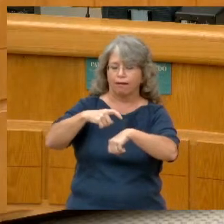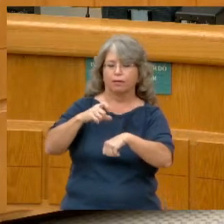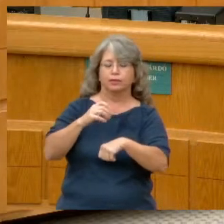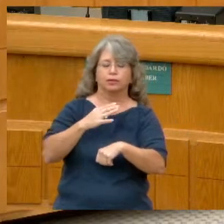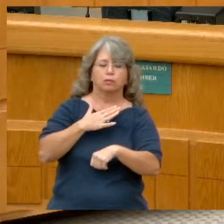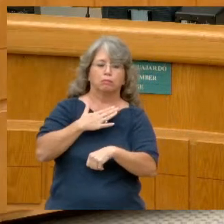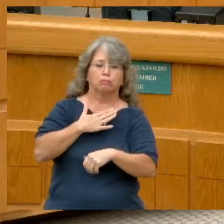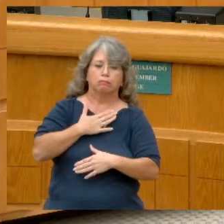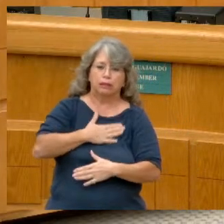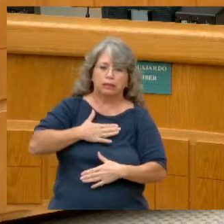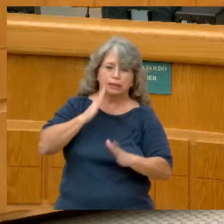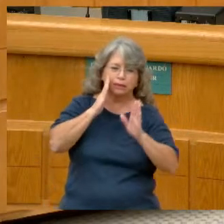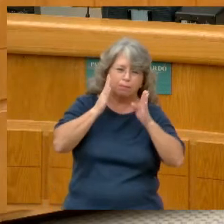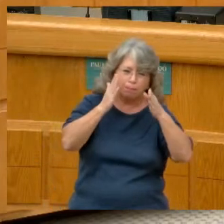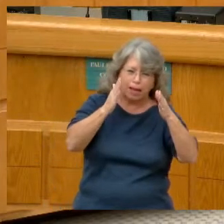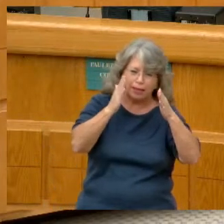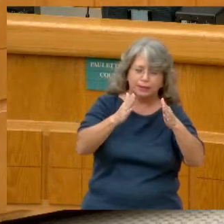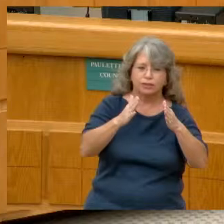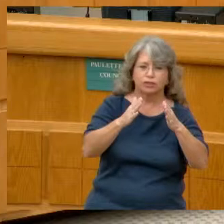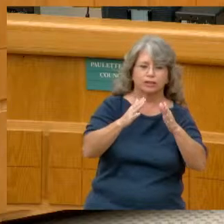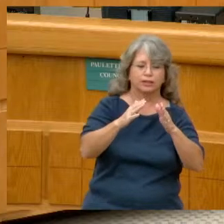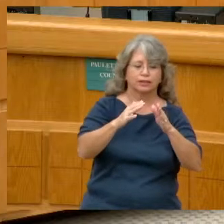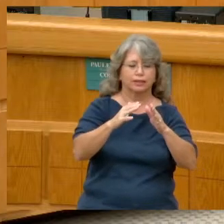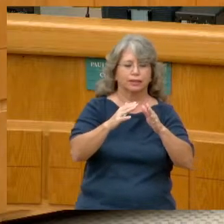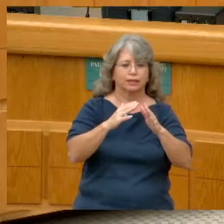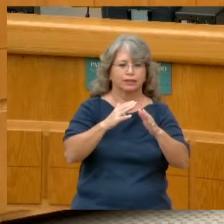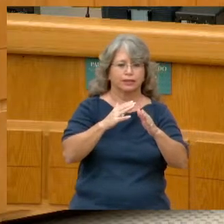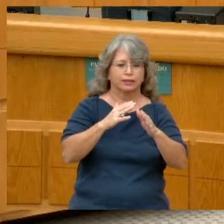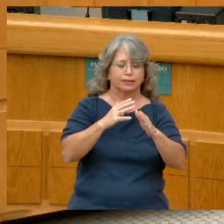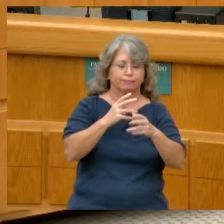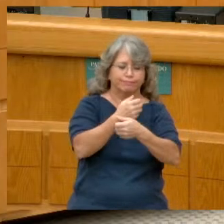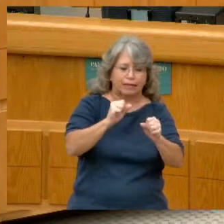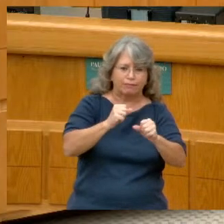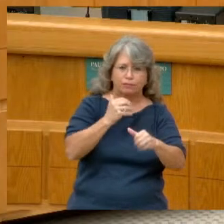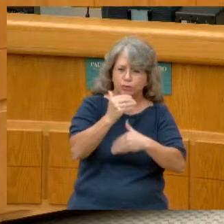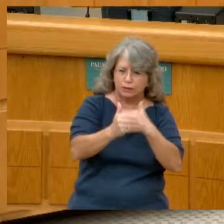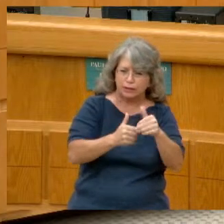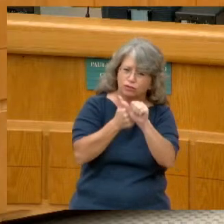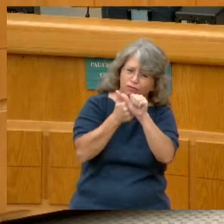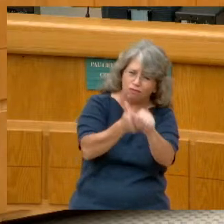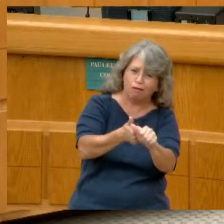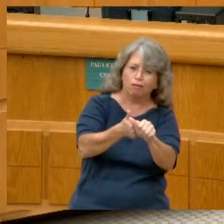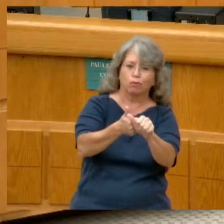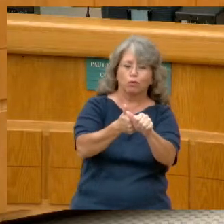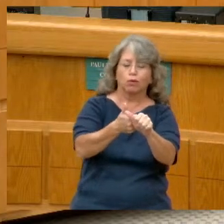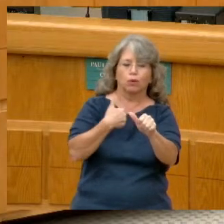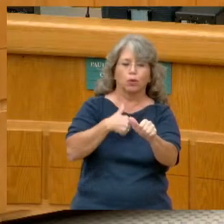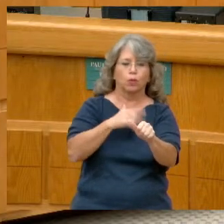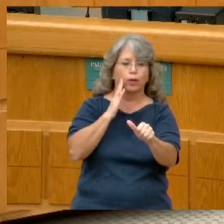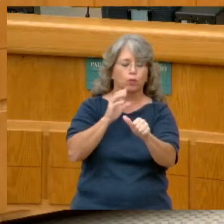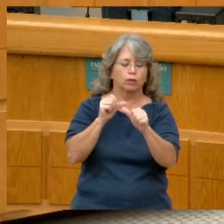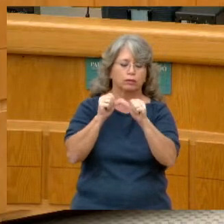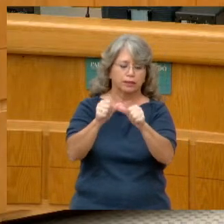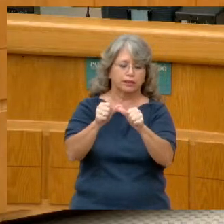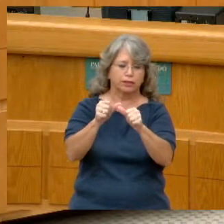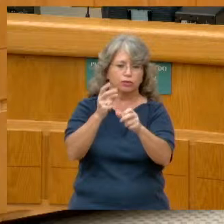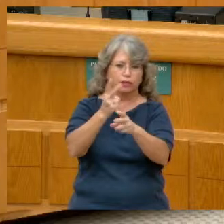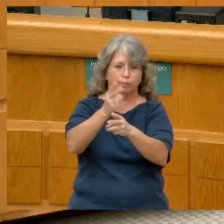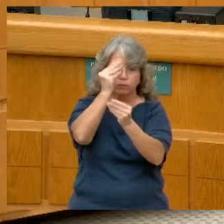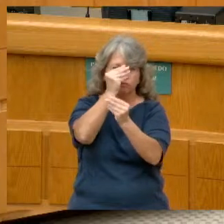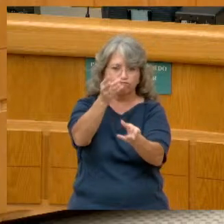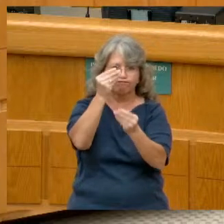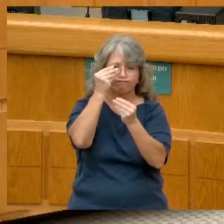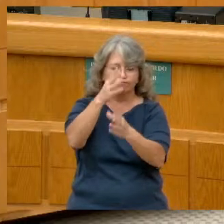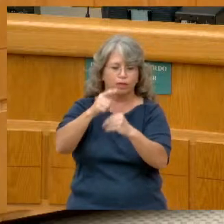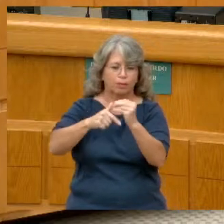doing and how you're doing it and keep following the protocols. And we'll continue to keep you abreast of the